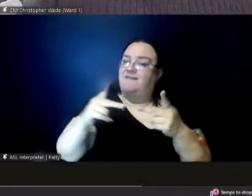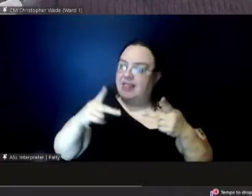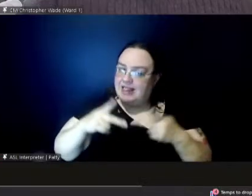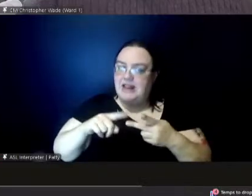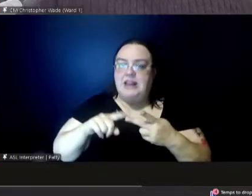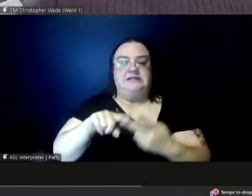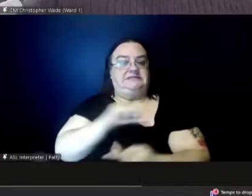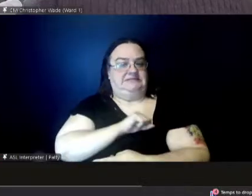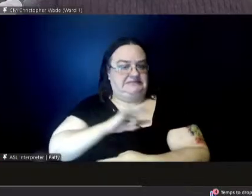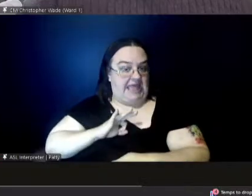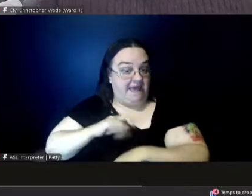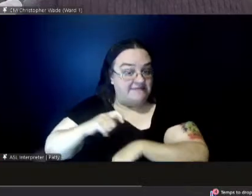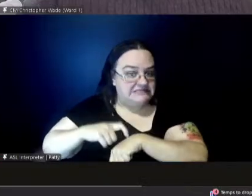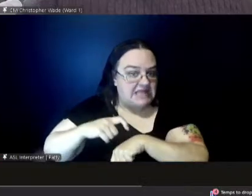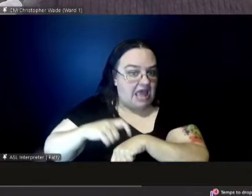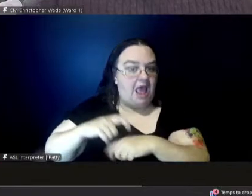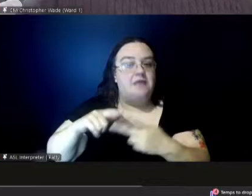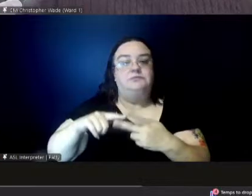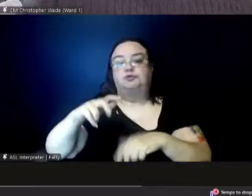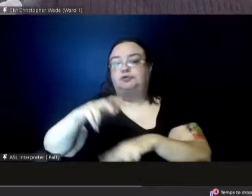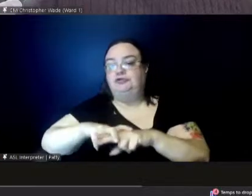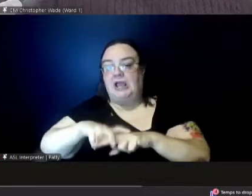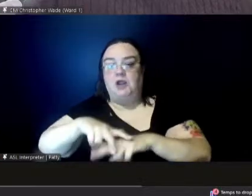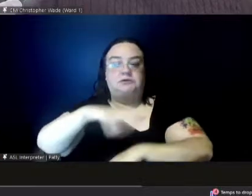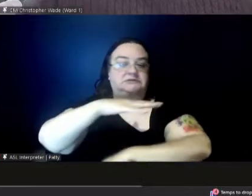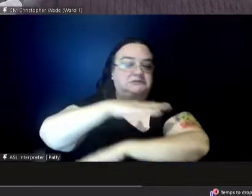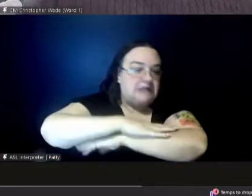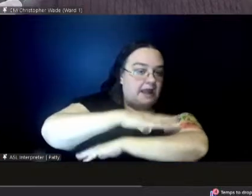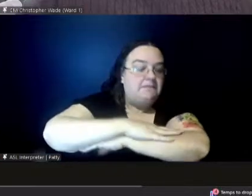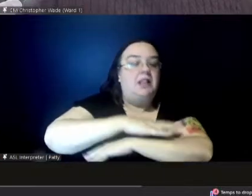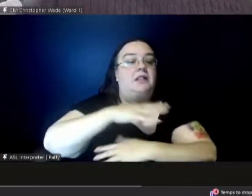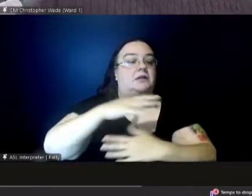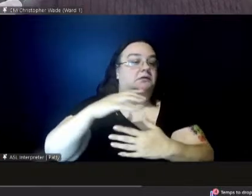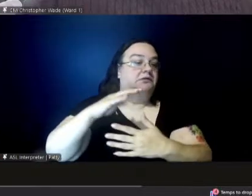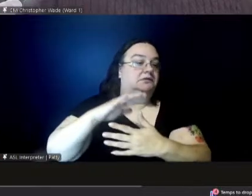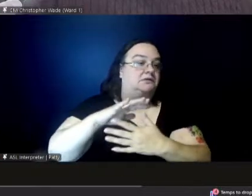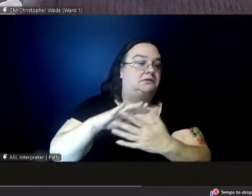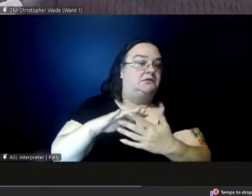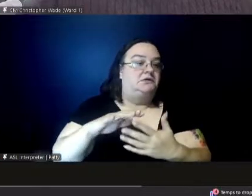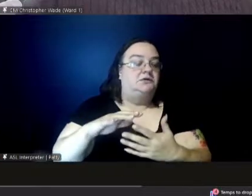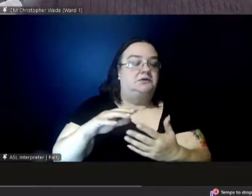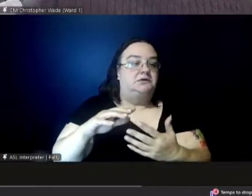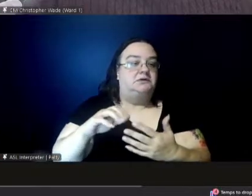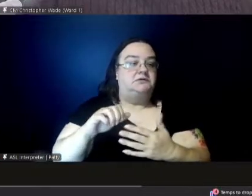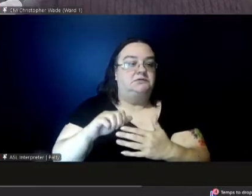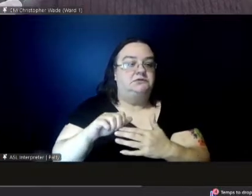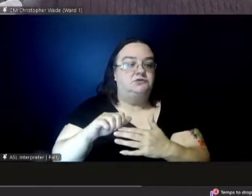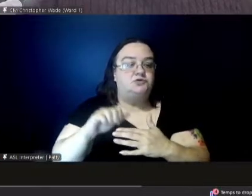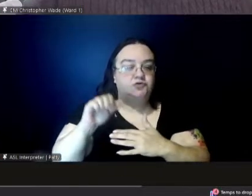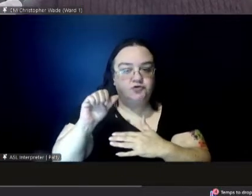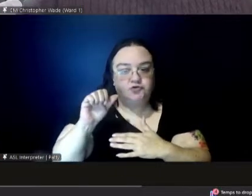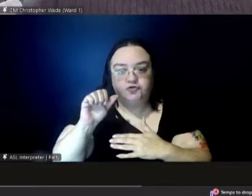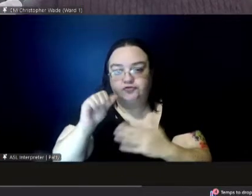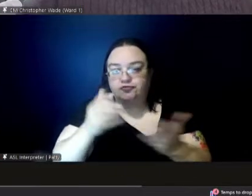time, it's chairs, it's tables, it's transporting those items.